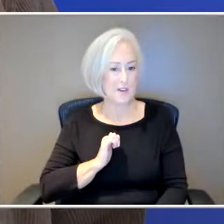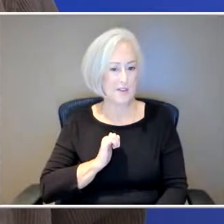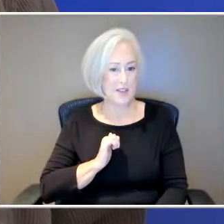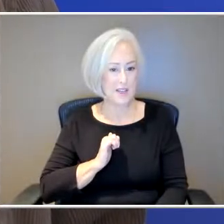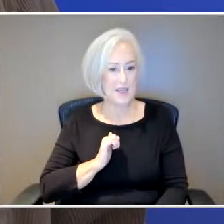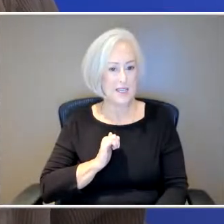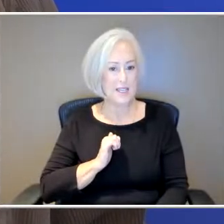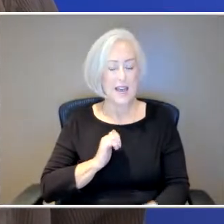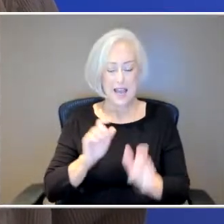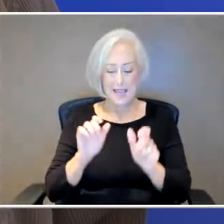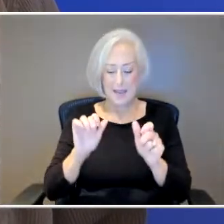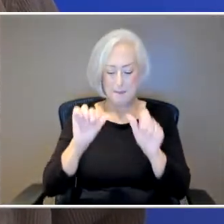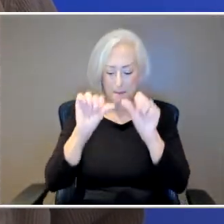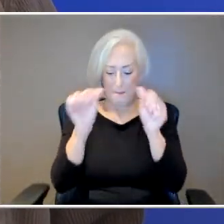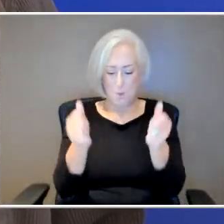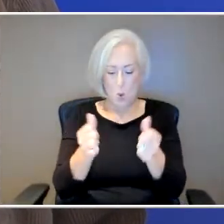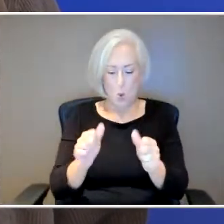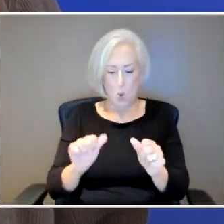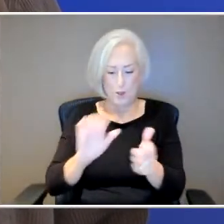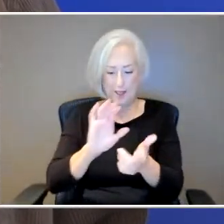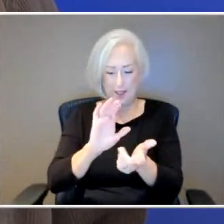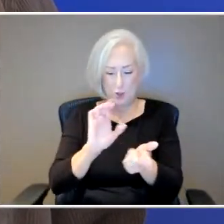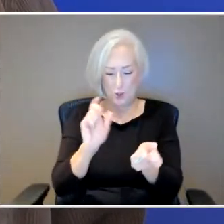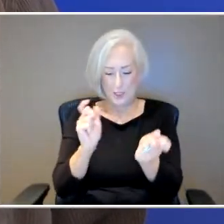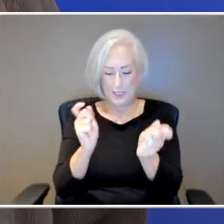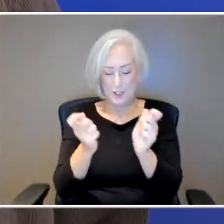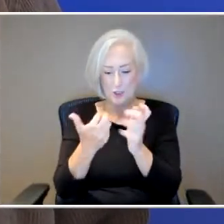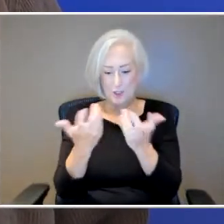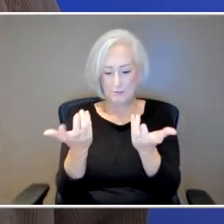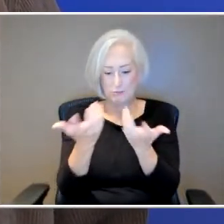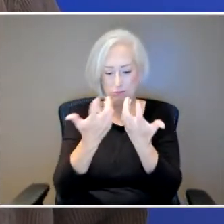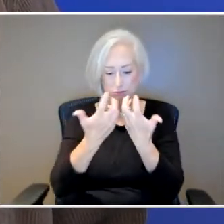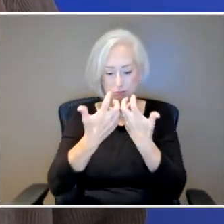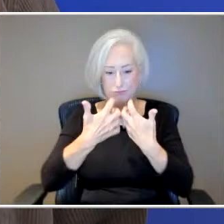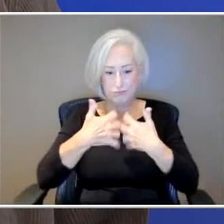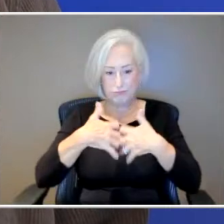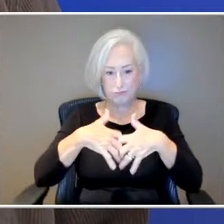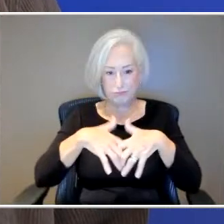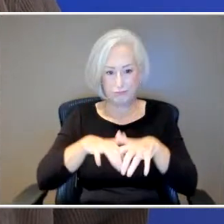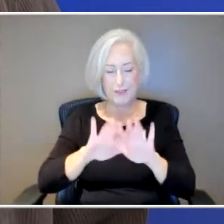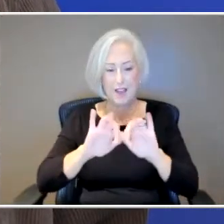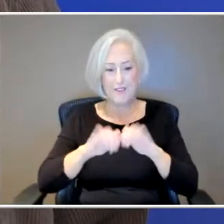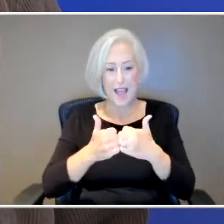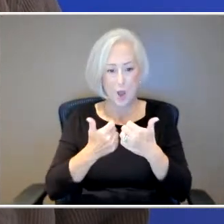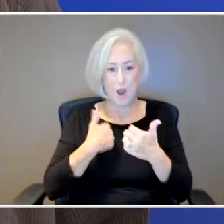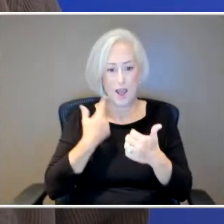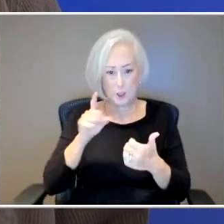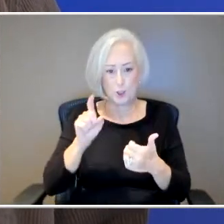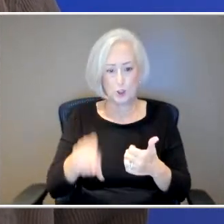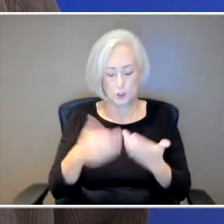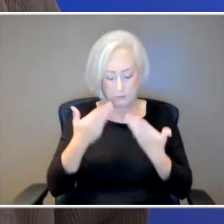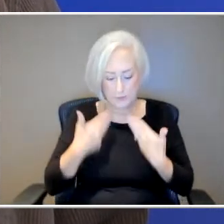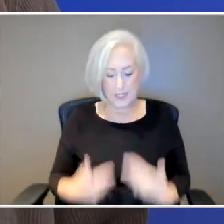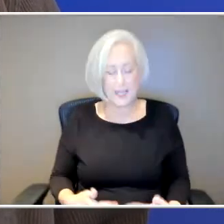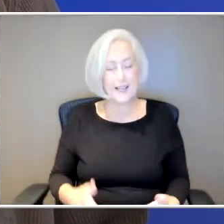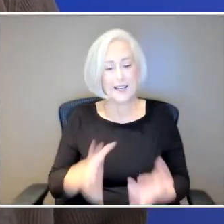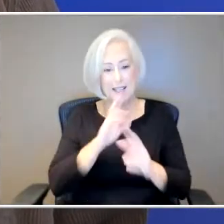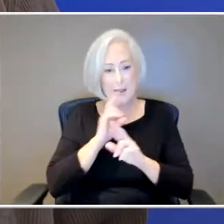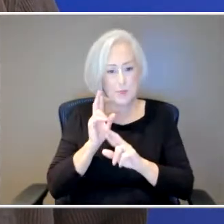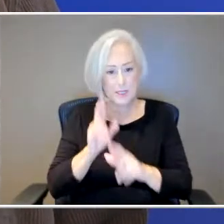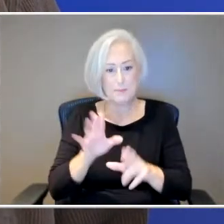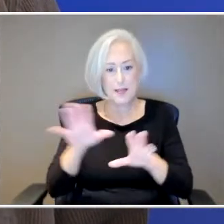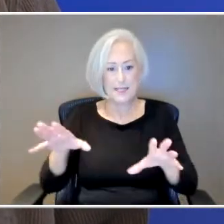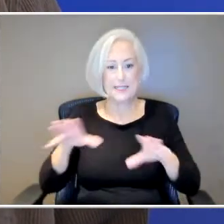and God is saying, you know, this is how you need to be, and I'm responding, and I'm accepting of that.